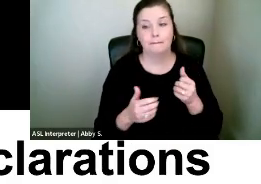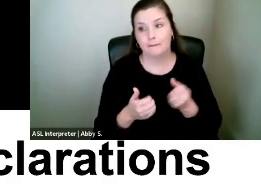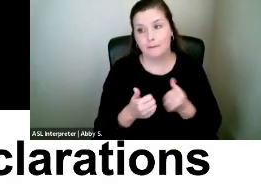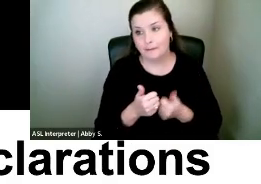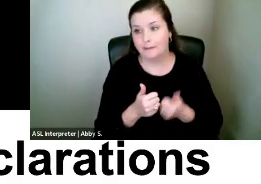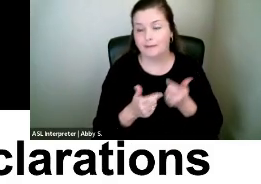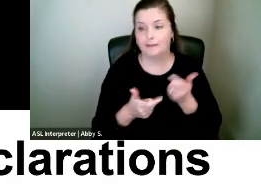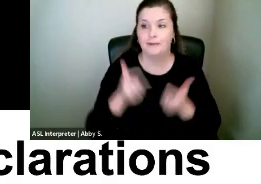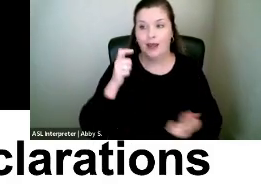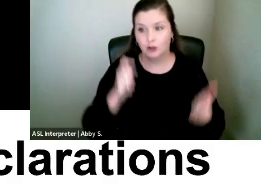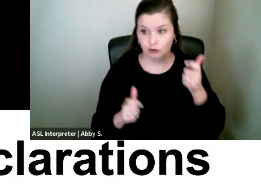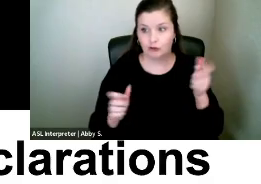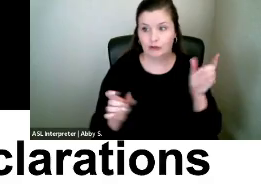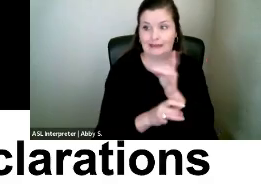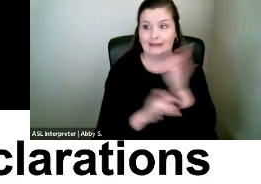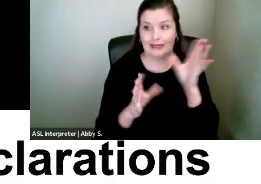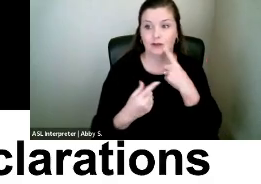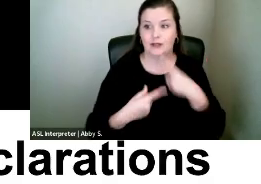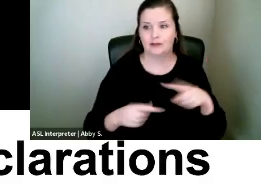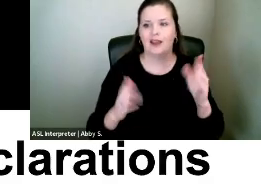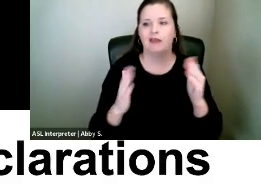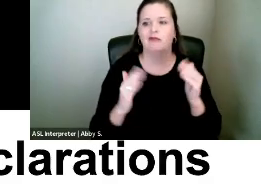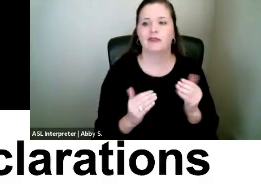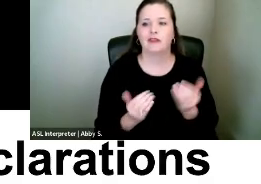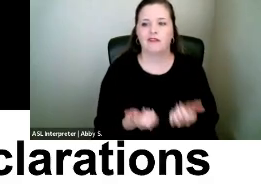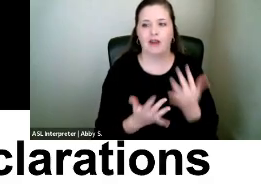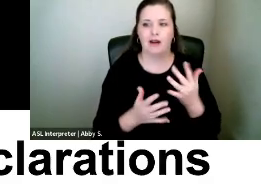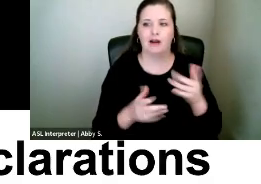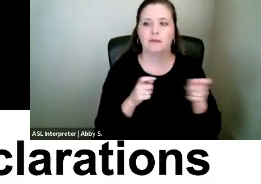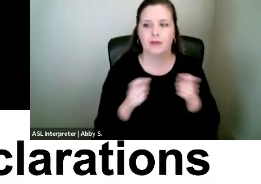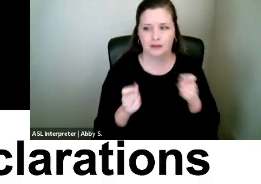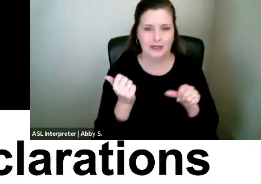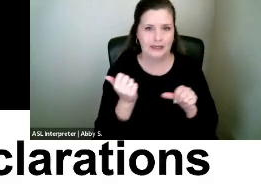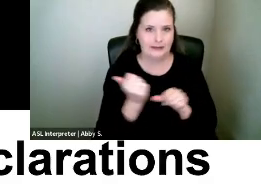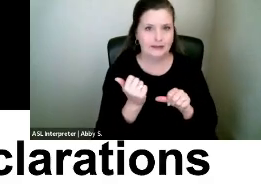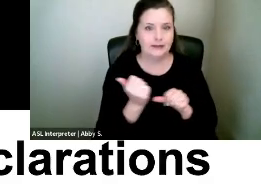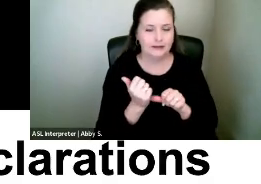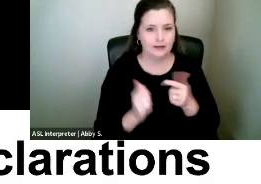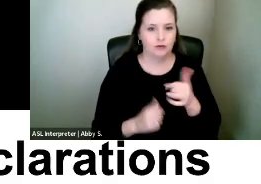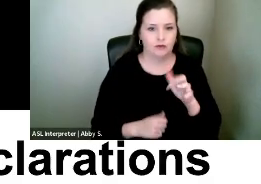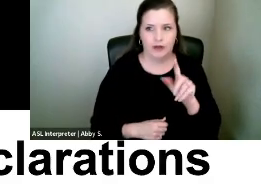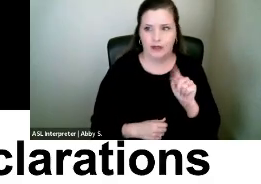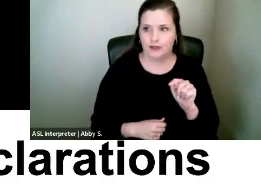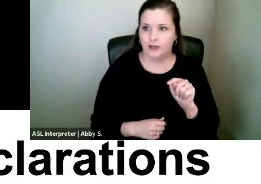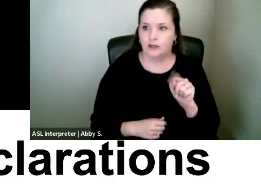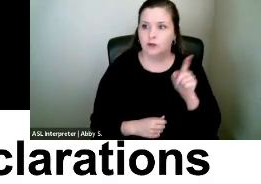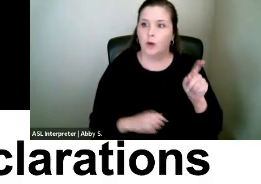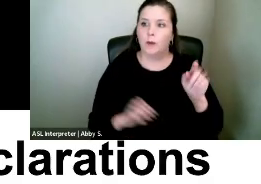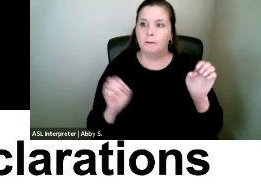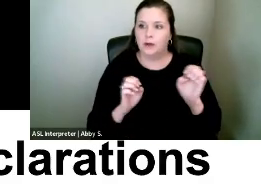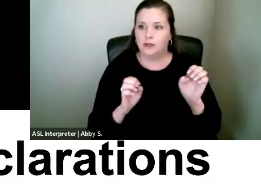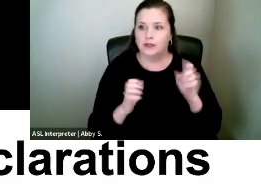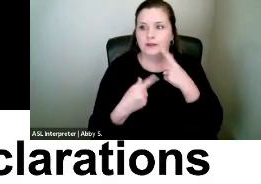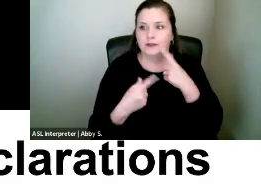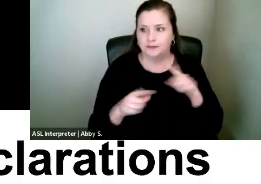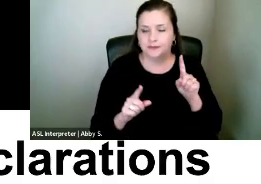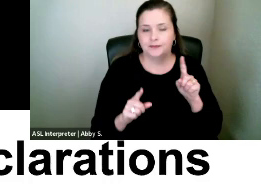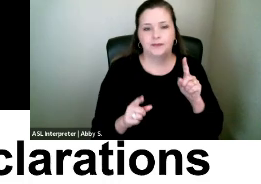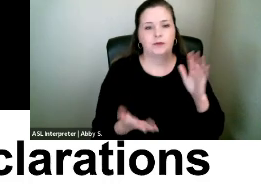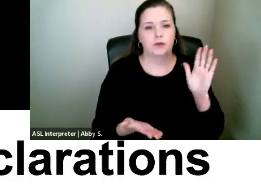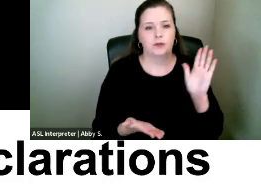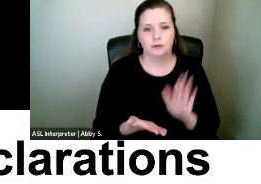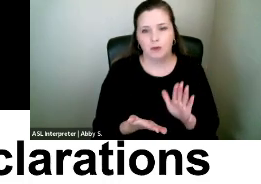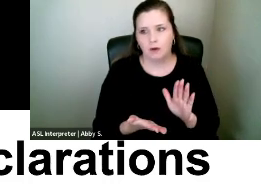Management Assistance Grant. So an emergency declaration is for smaller scale events or imminent threats, such as a